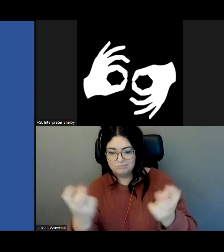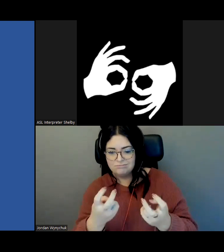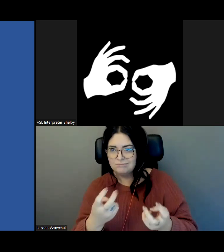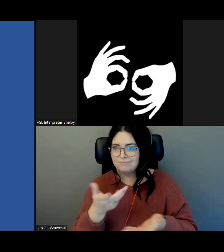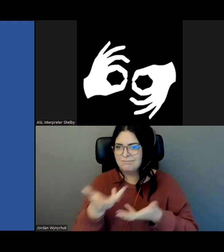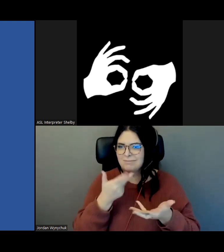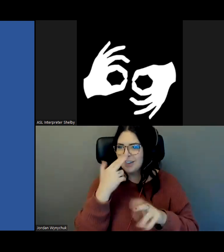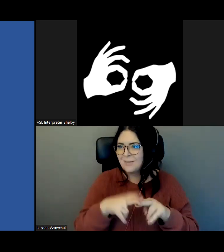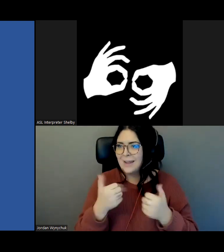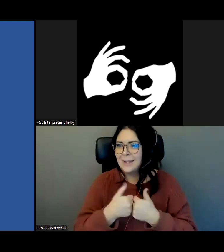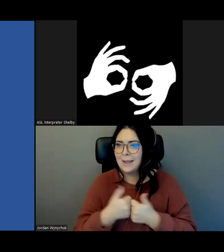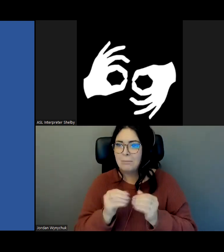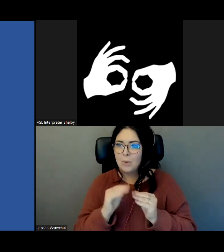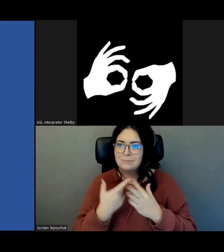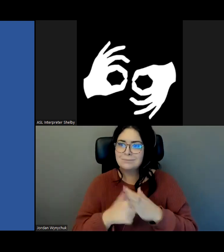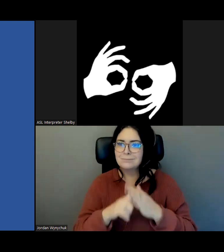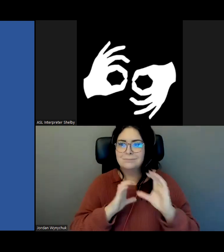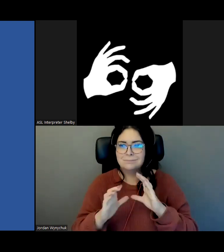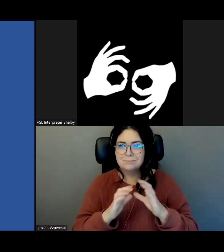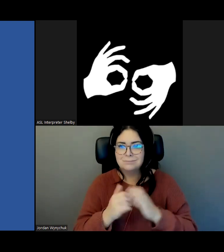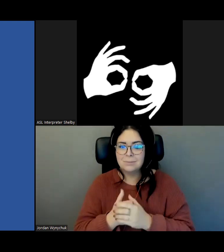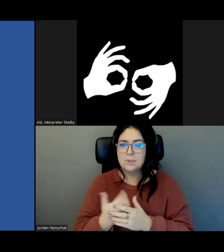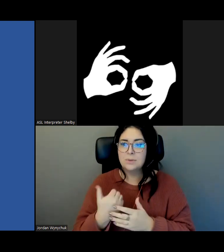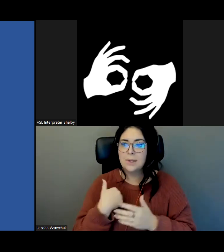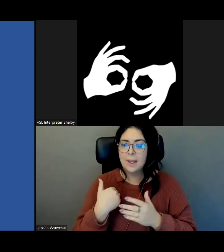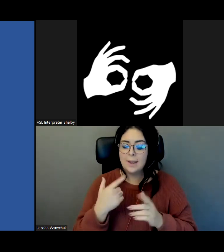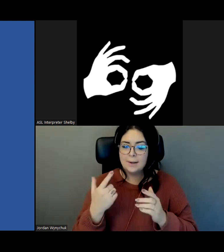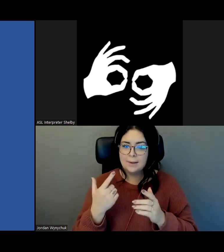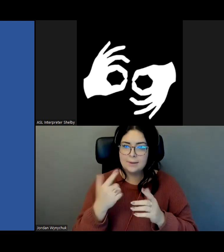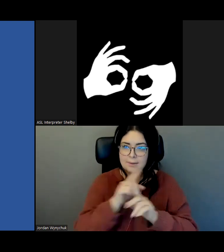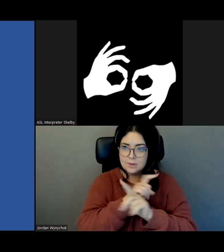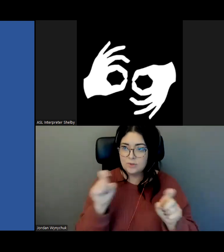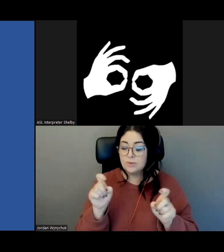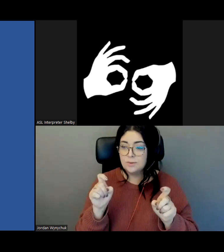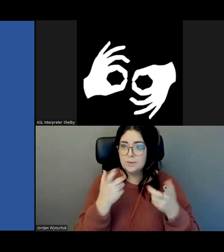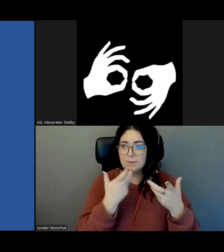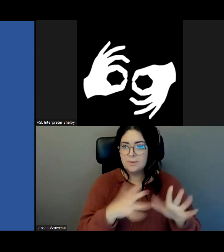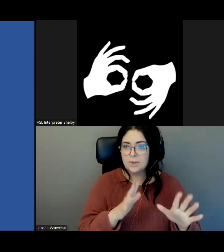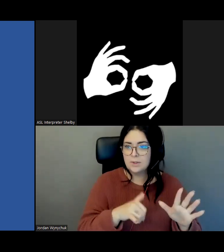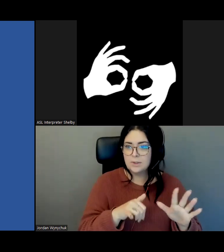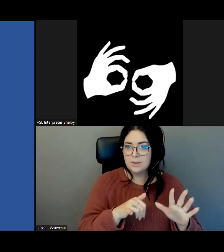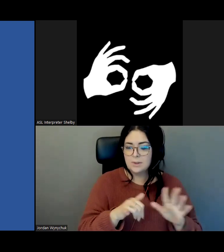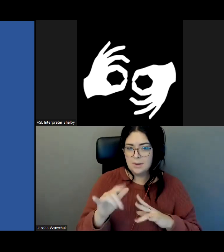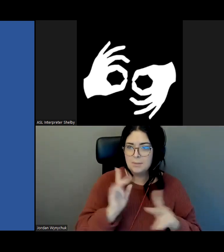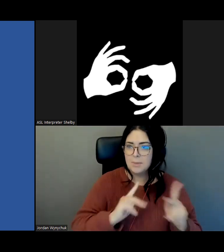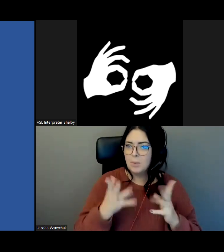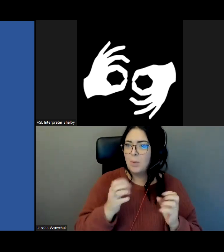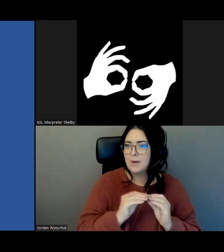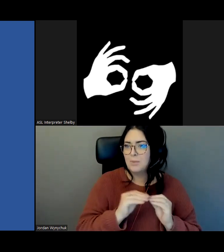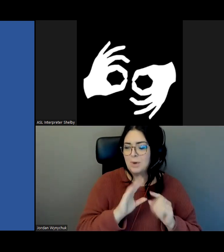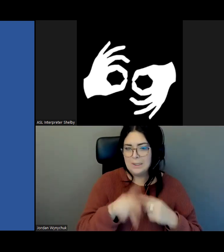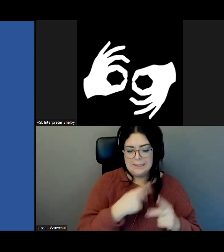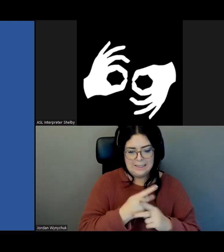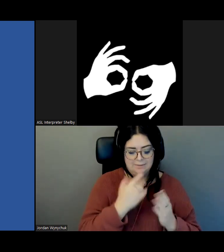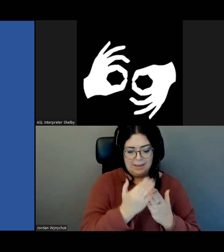And that was informed by one of our exit surveys. So folks wanted those icebreaker questions